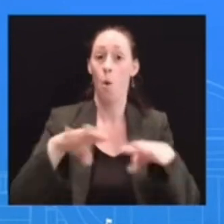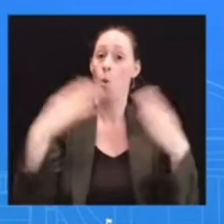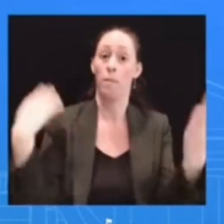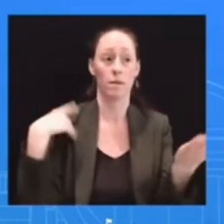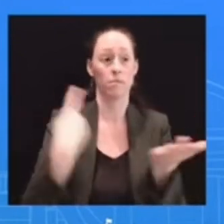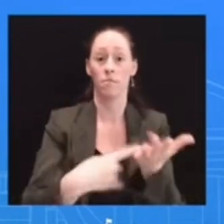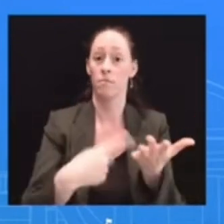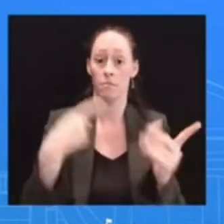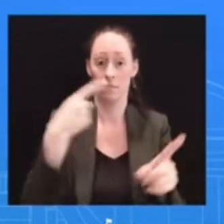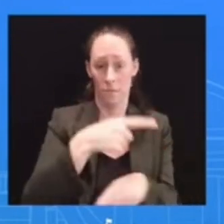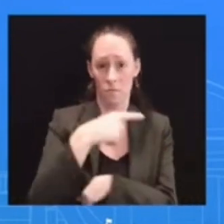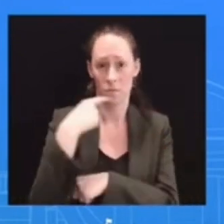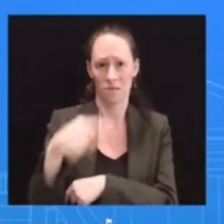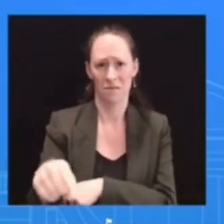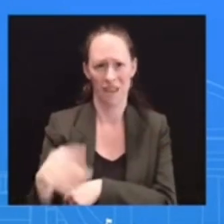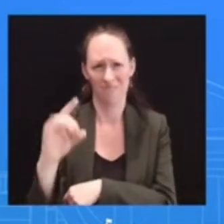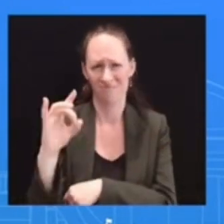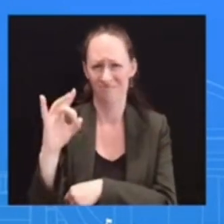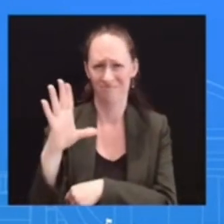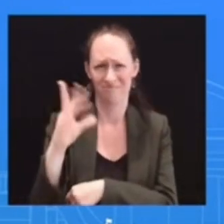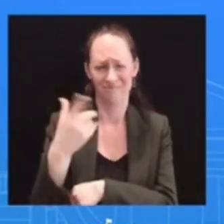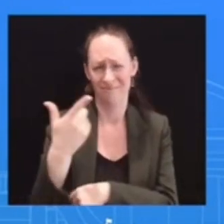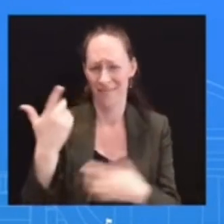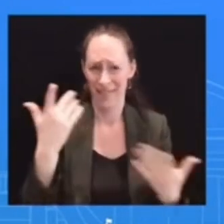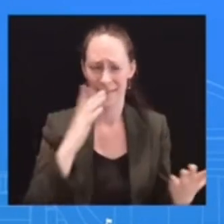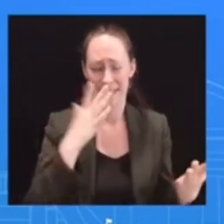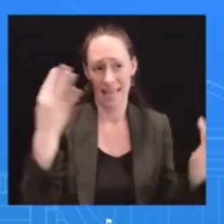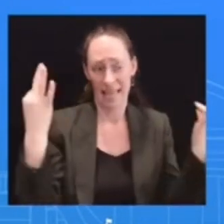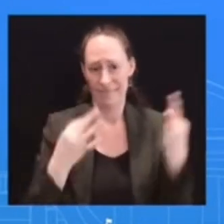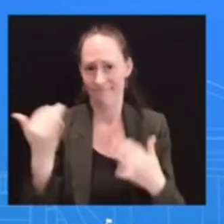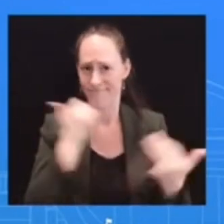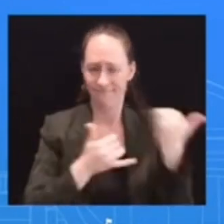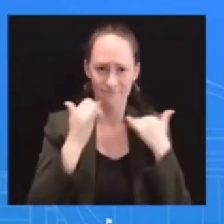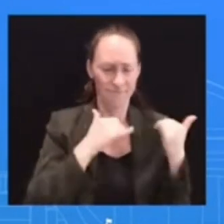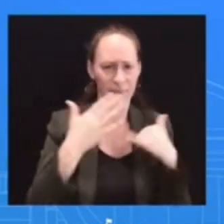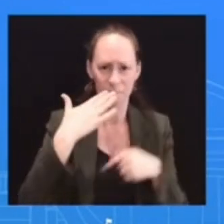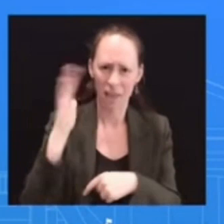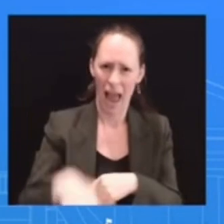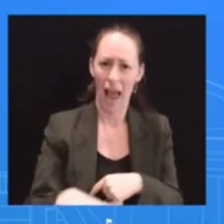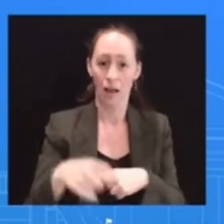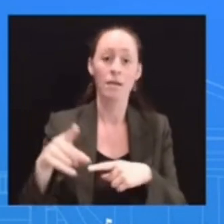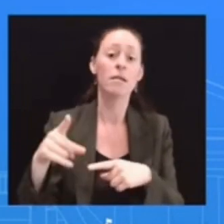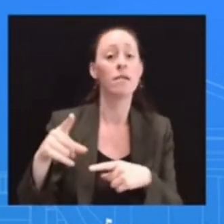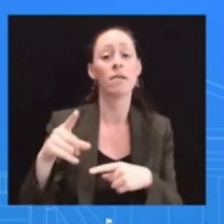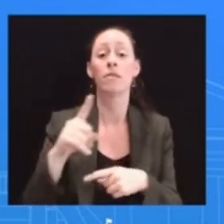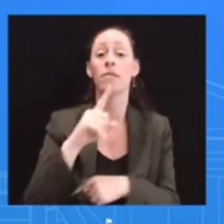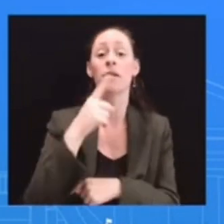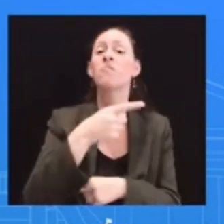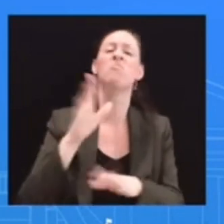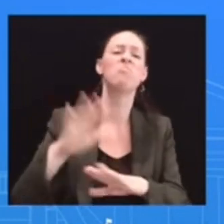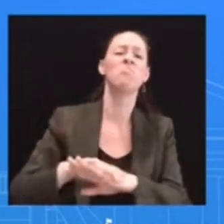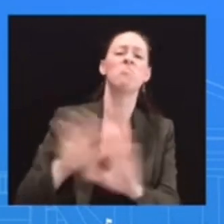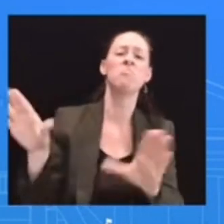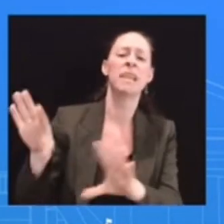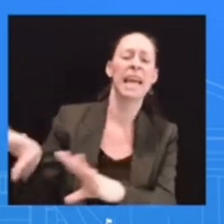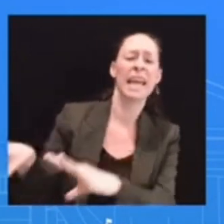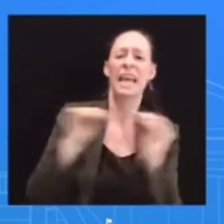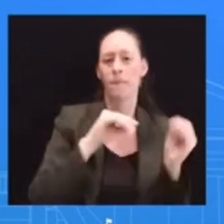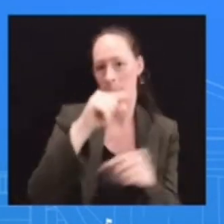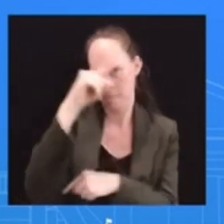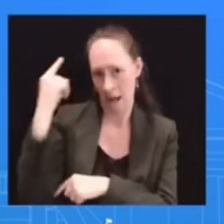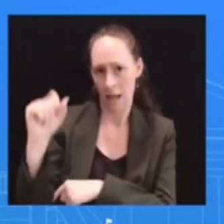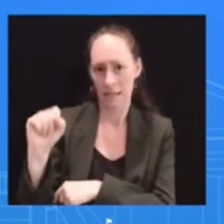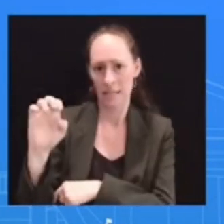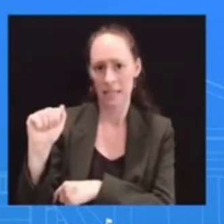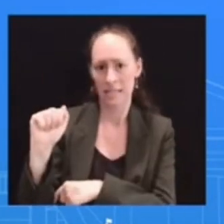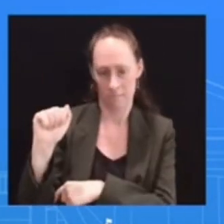to suspend its participation in the Black Sea Grain Initiative, which will exacerbate food scarcity and harm millions of